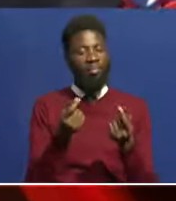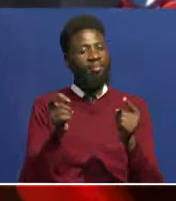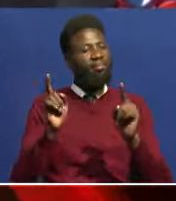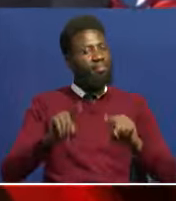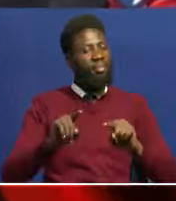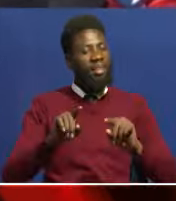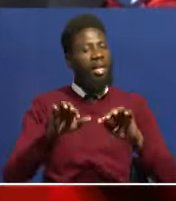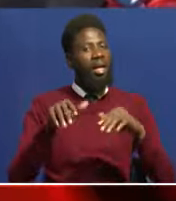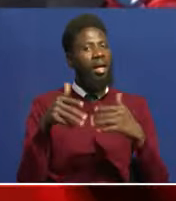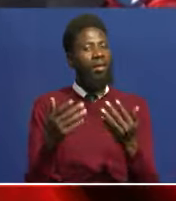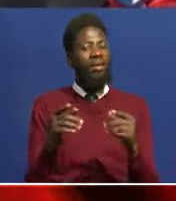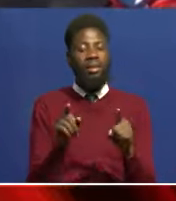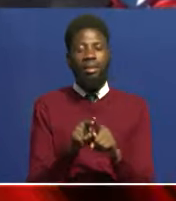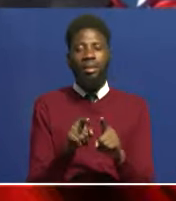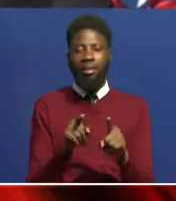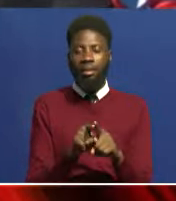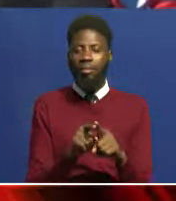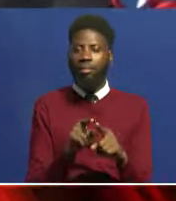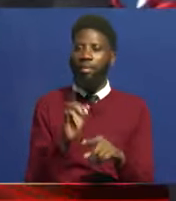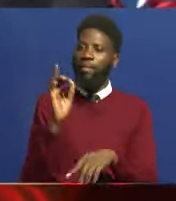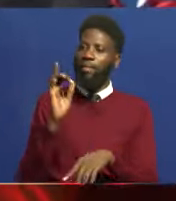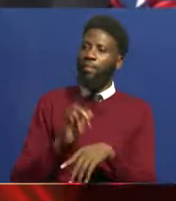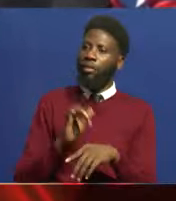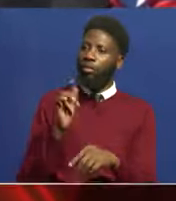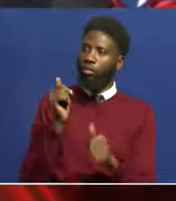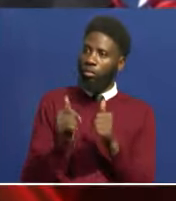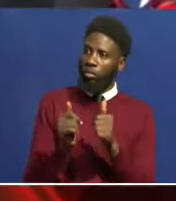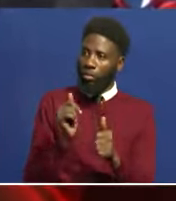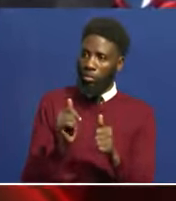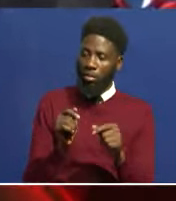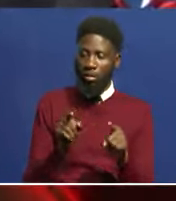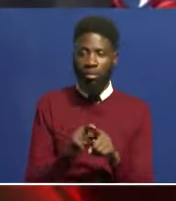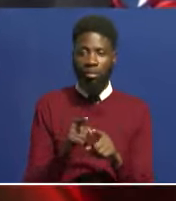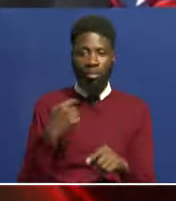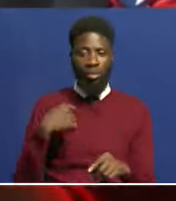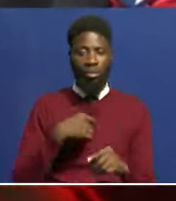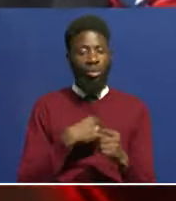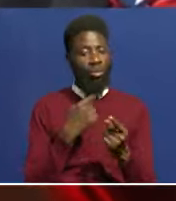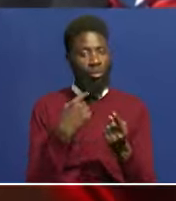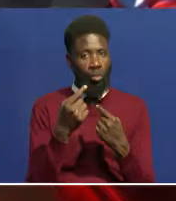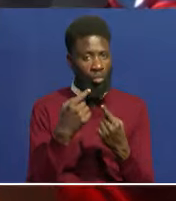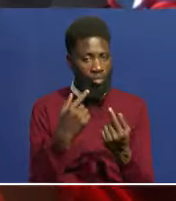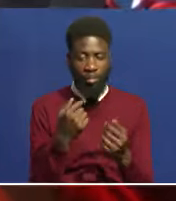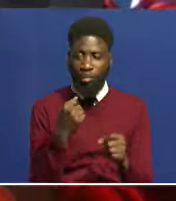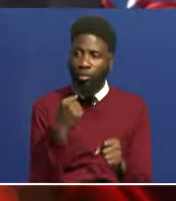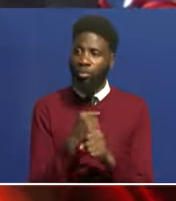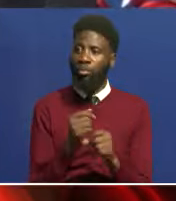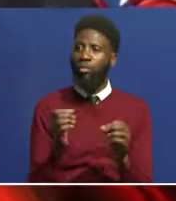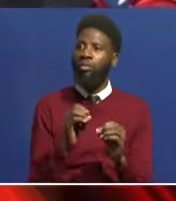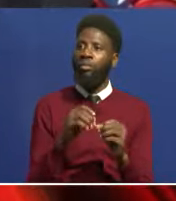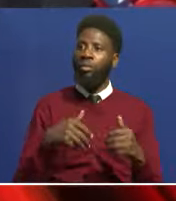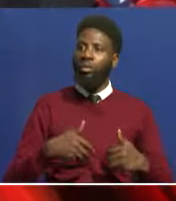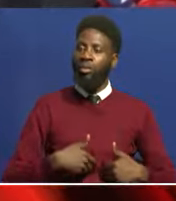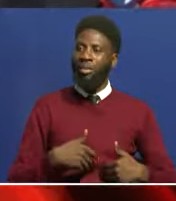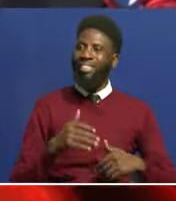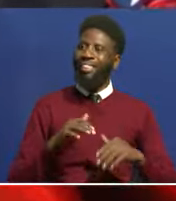we are also talking about the joblessness, the desperation of our youth,